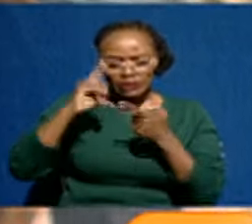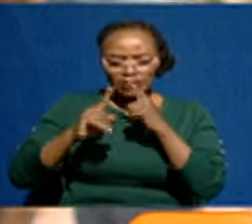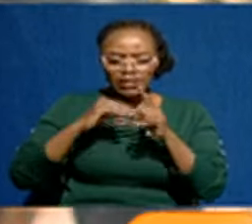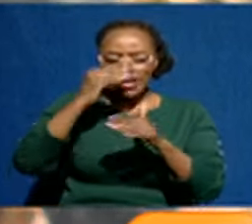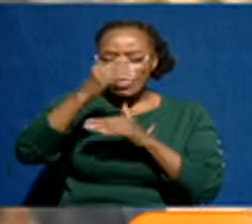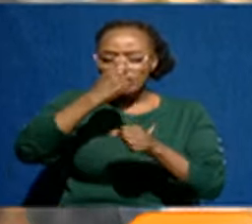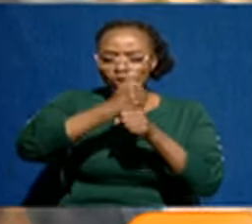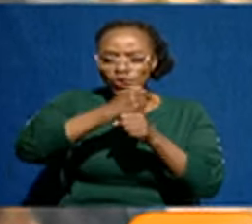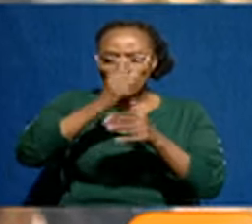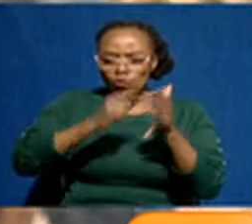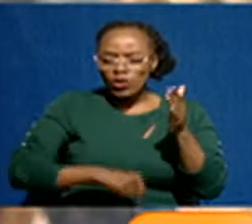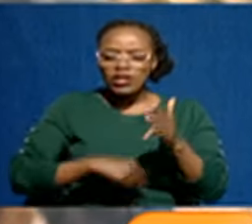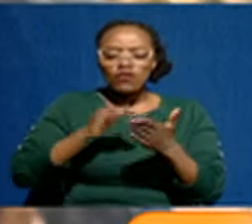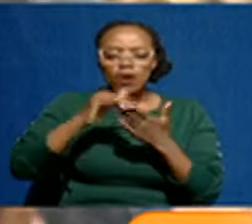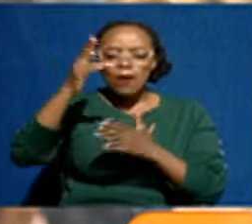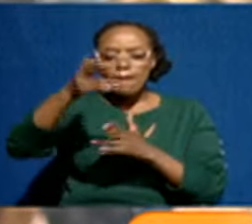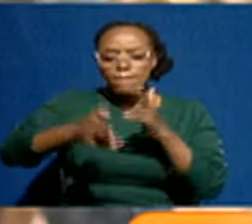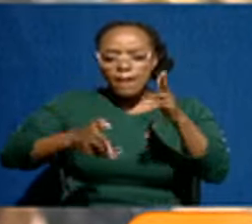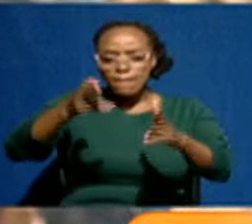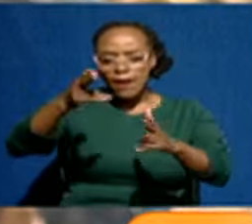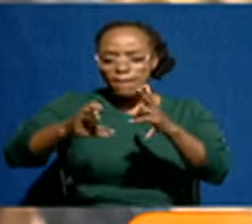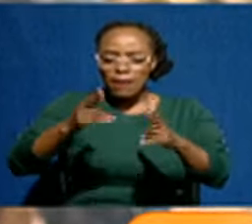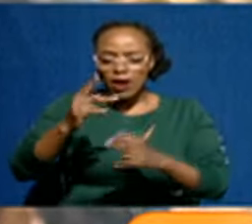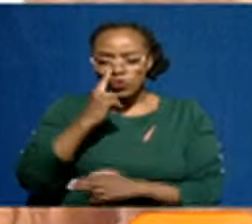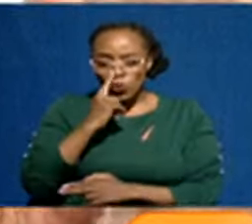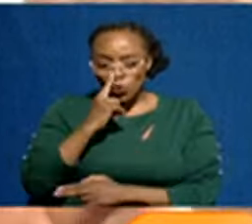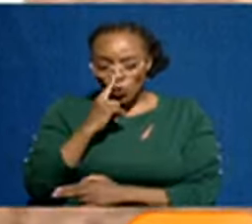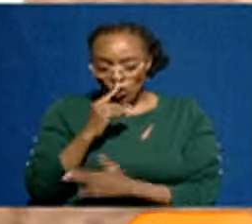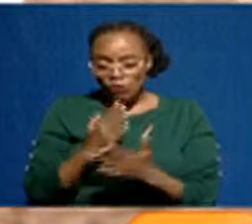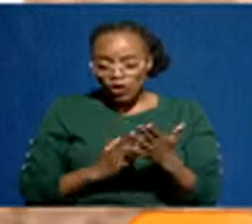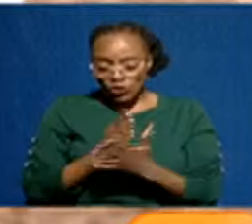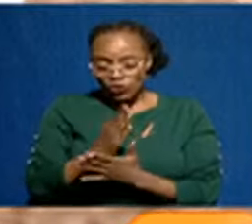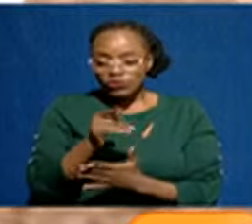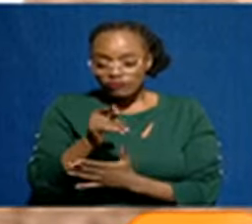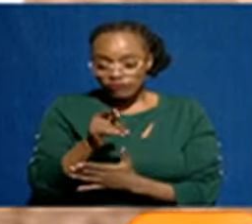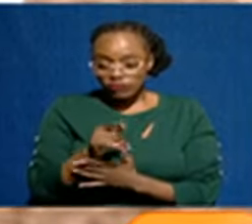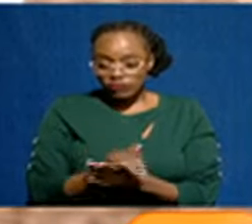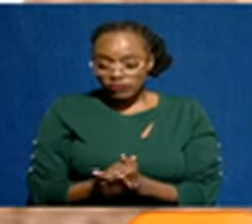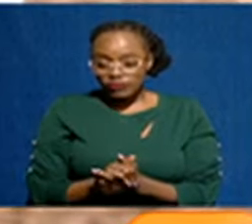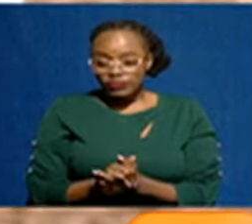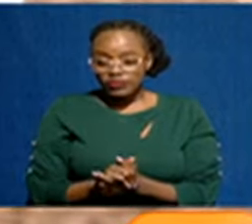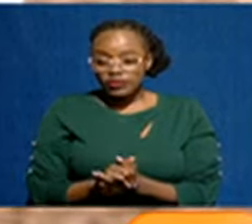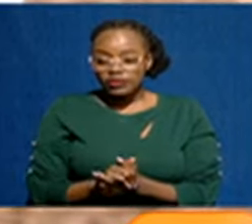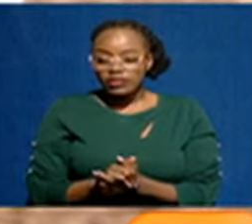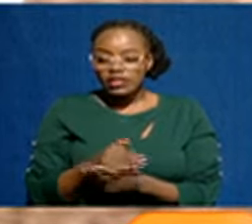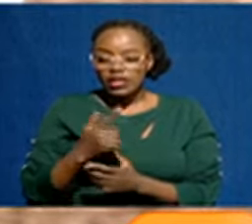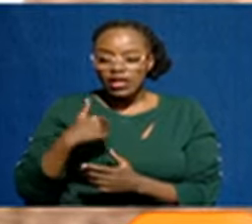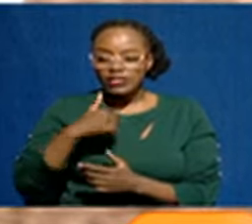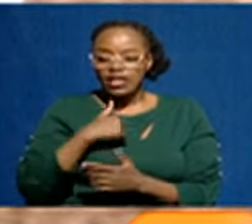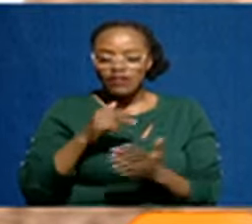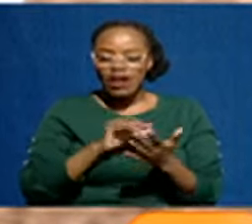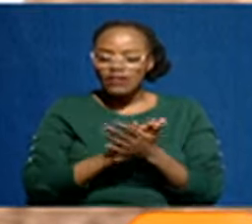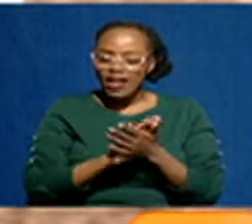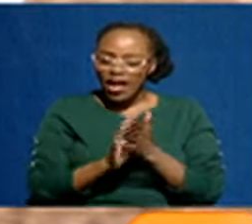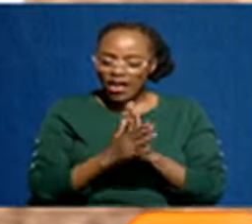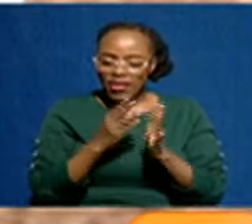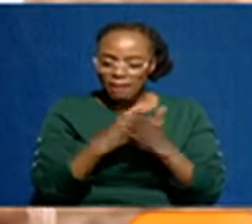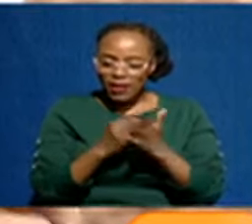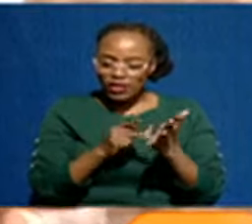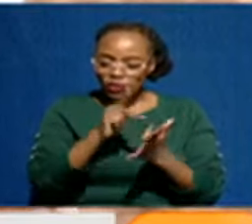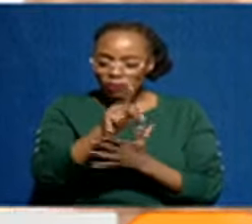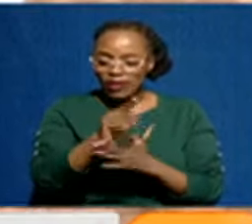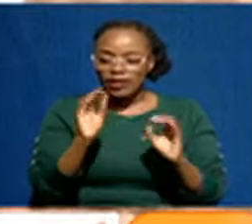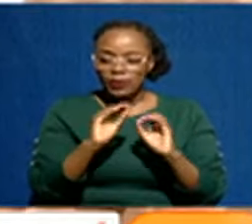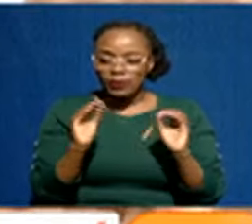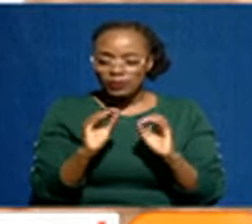following reports of more attacks back in their villages by bandits. Sai watu wako wakonye wengi sana na hakuna kitu ya kununua na hata kitu na